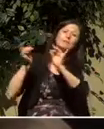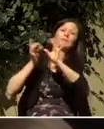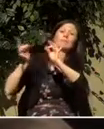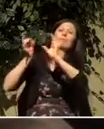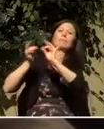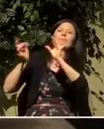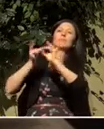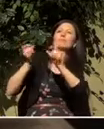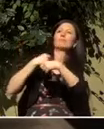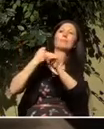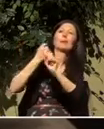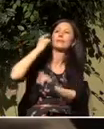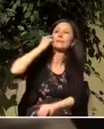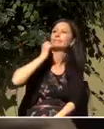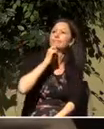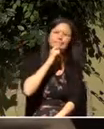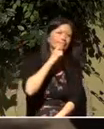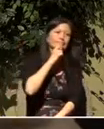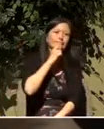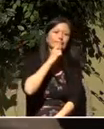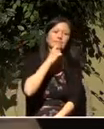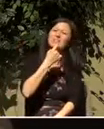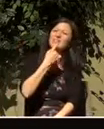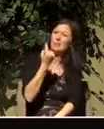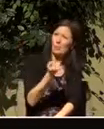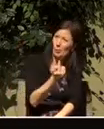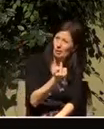on to talk about one of us betraying him.